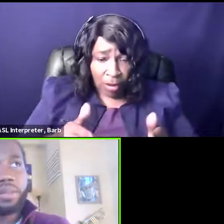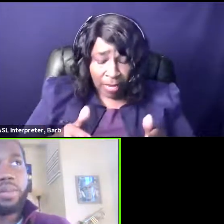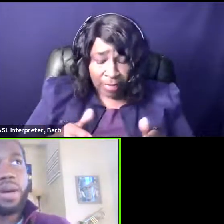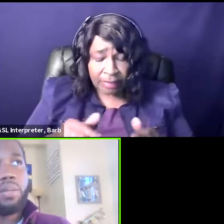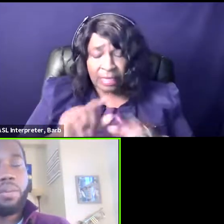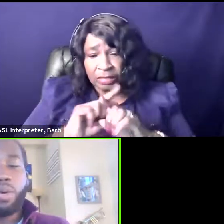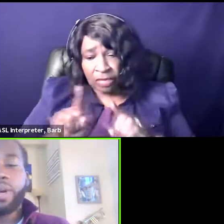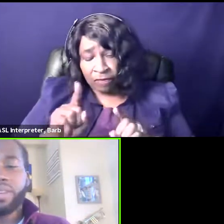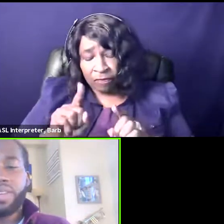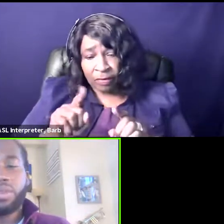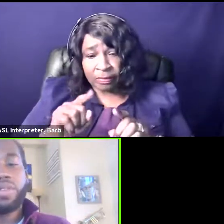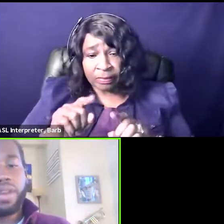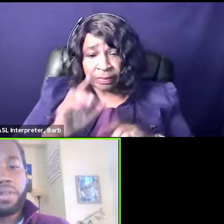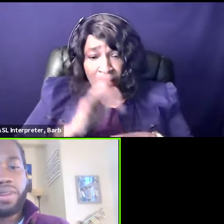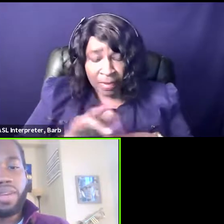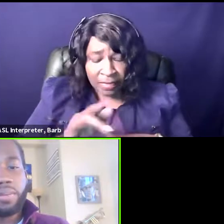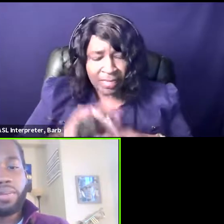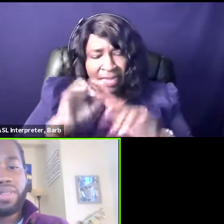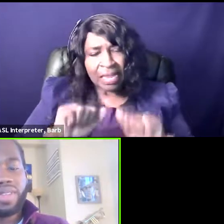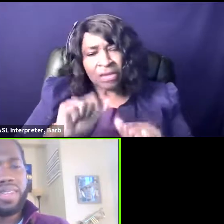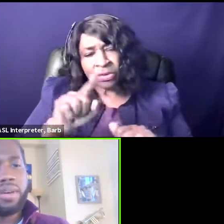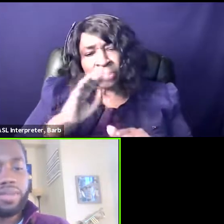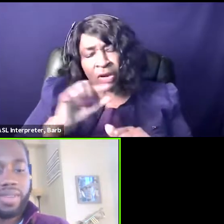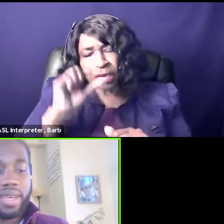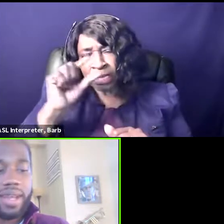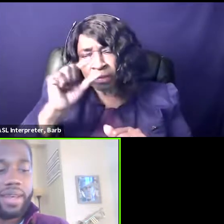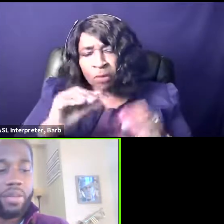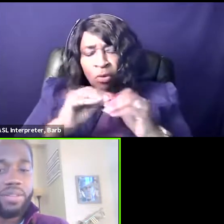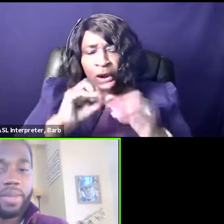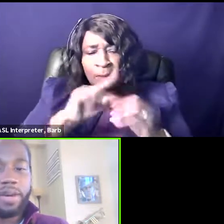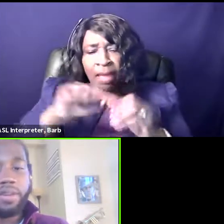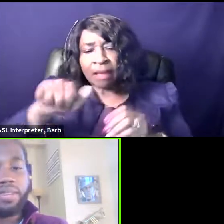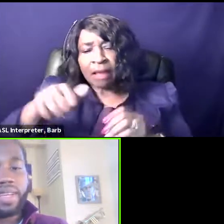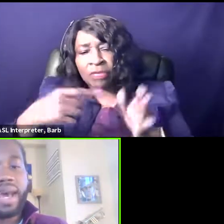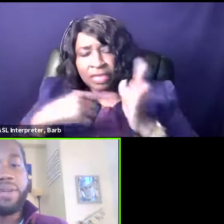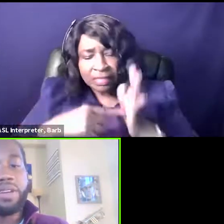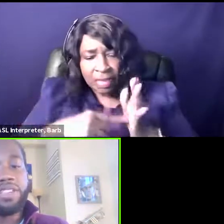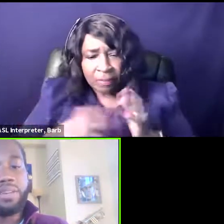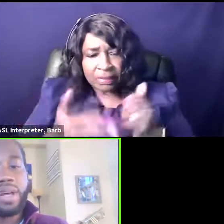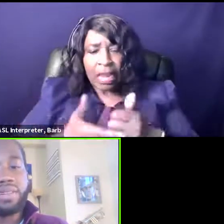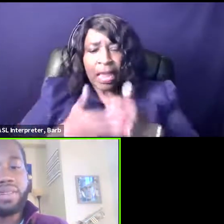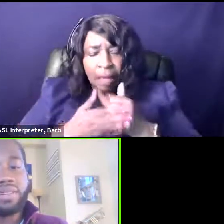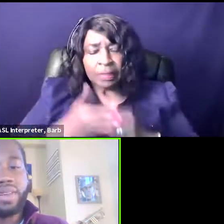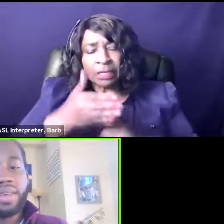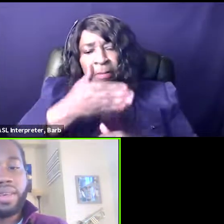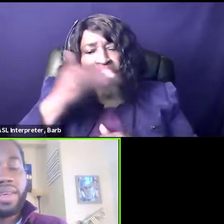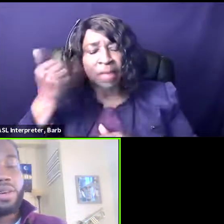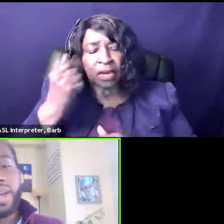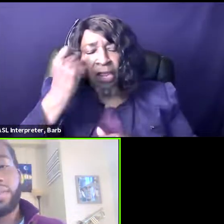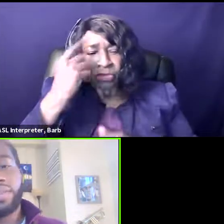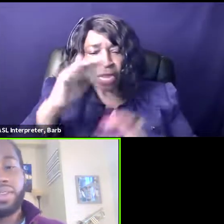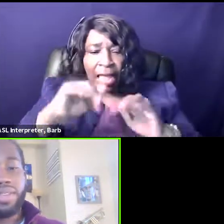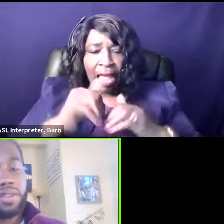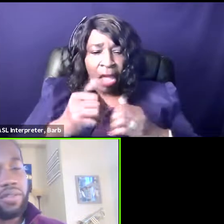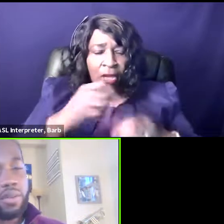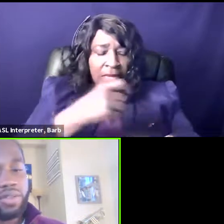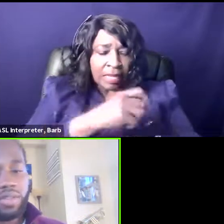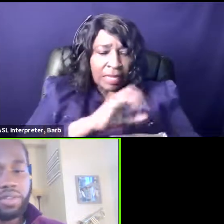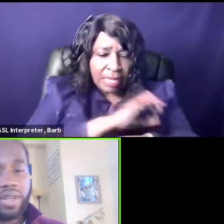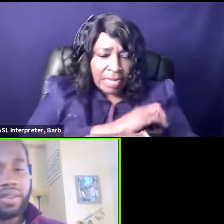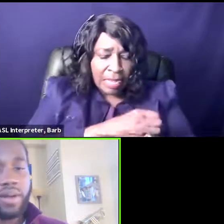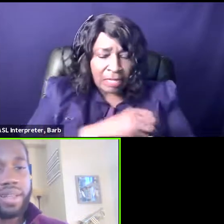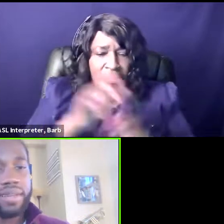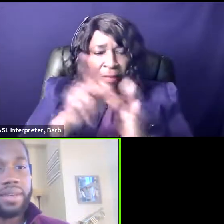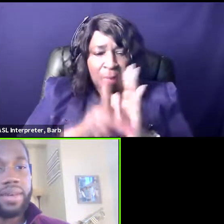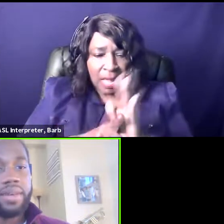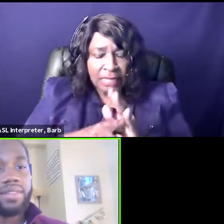talk a little bit about more examples or other examples, to kind of help us better understand how energy policies interact with these other forms of